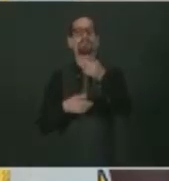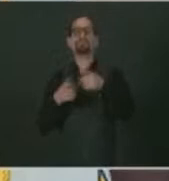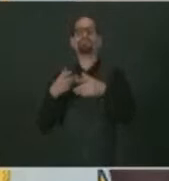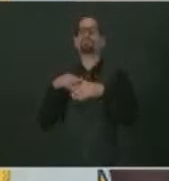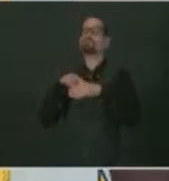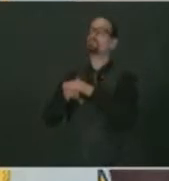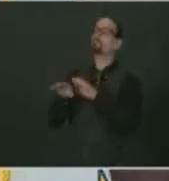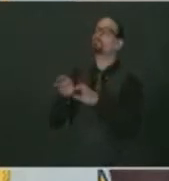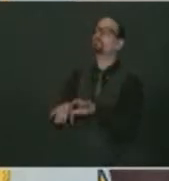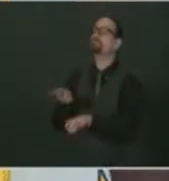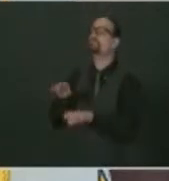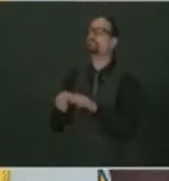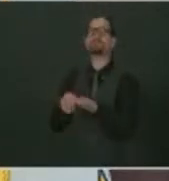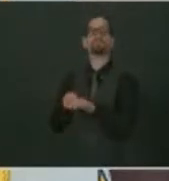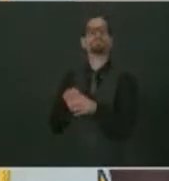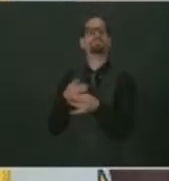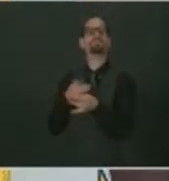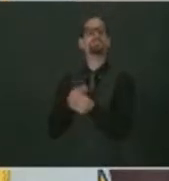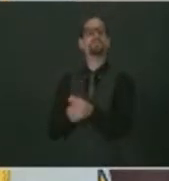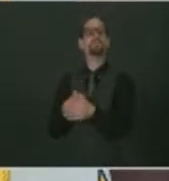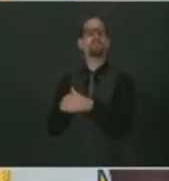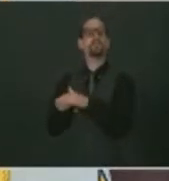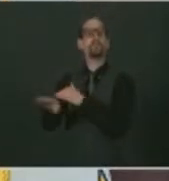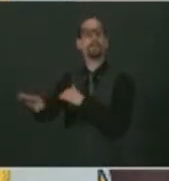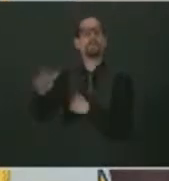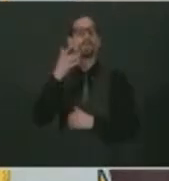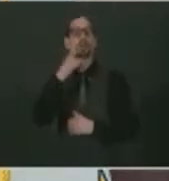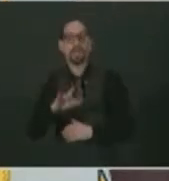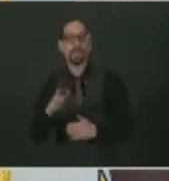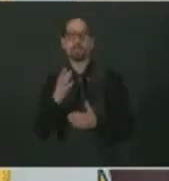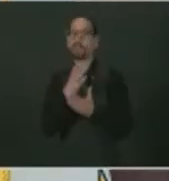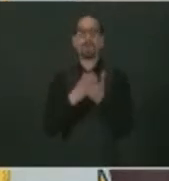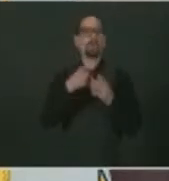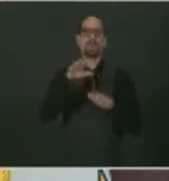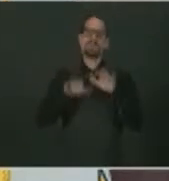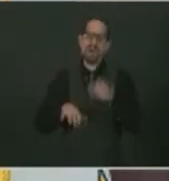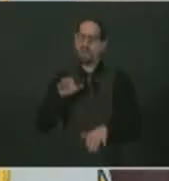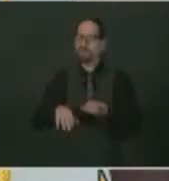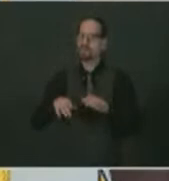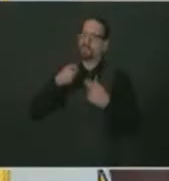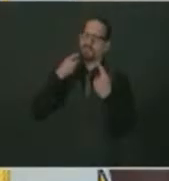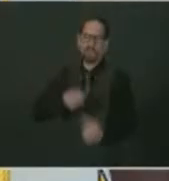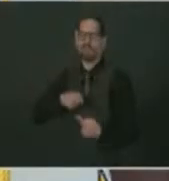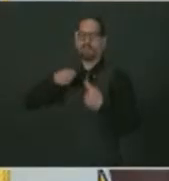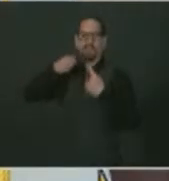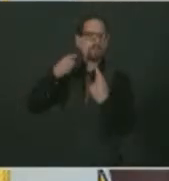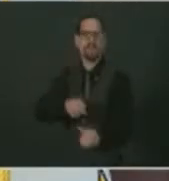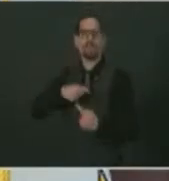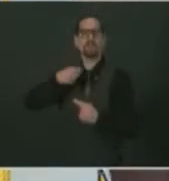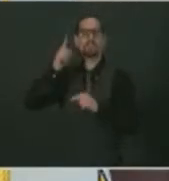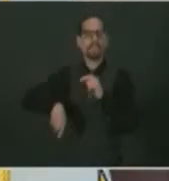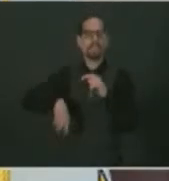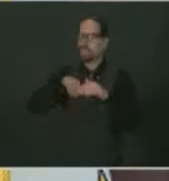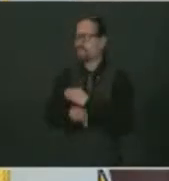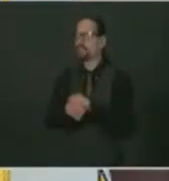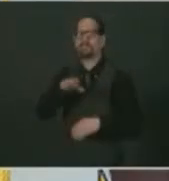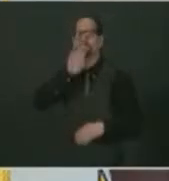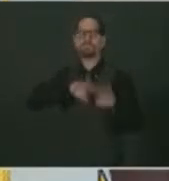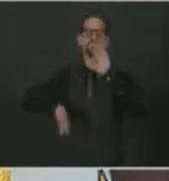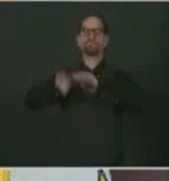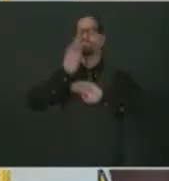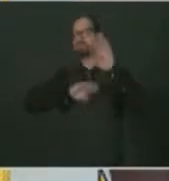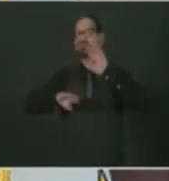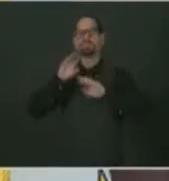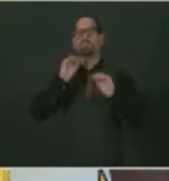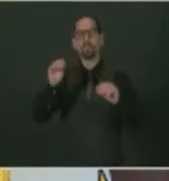back repeatedly in order to get an appointment. To address that, and to make the system more customer-focused and